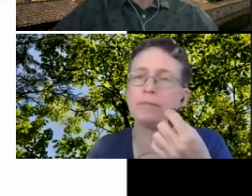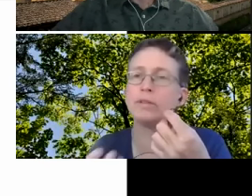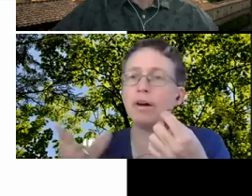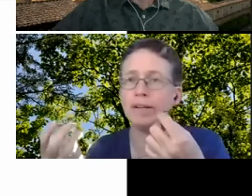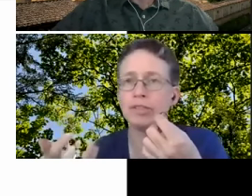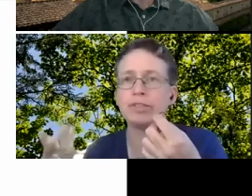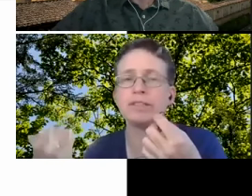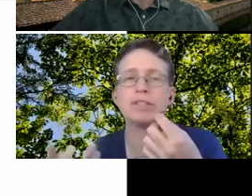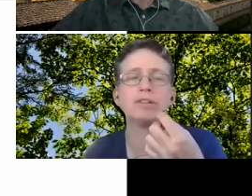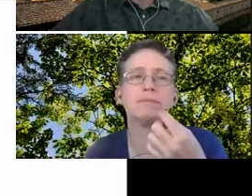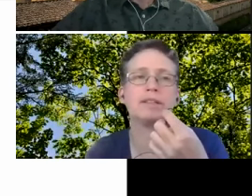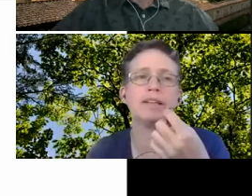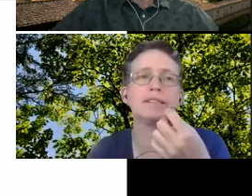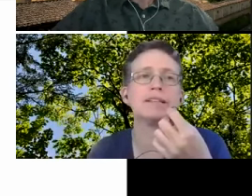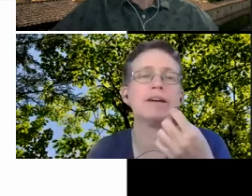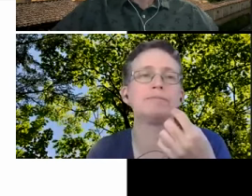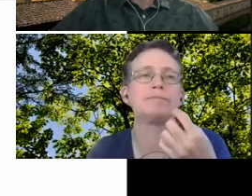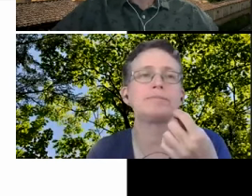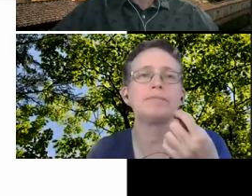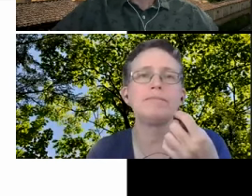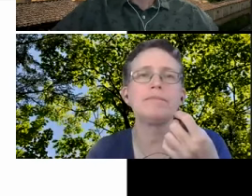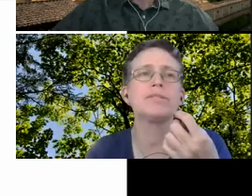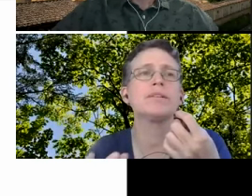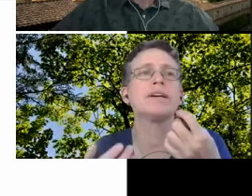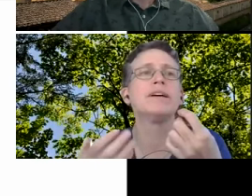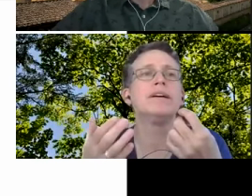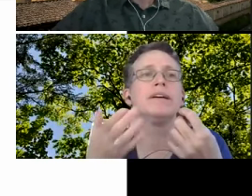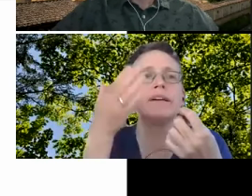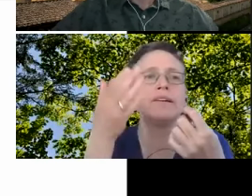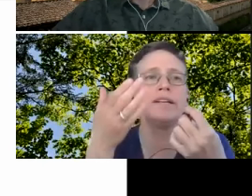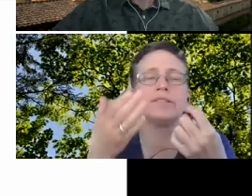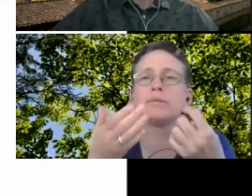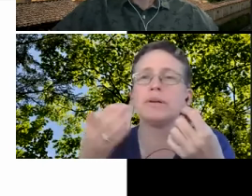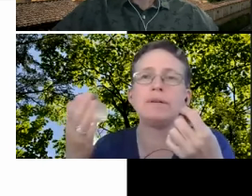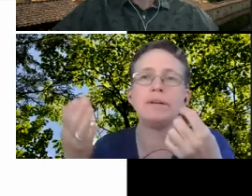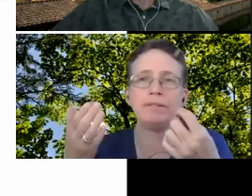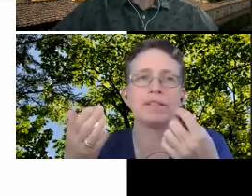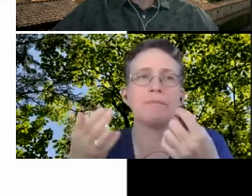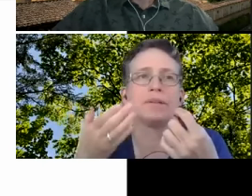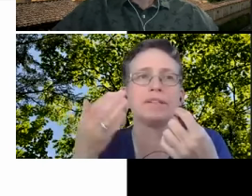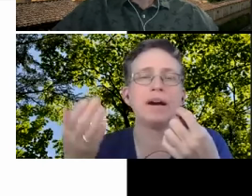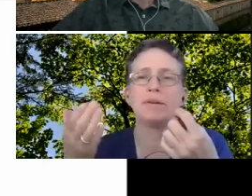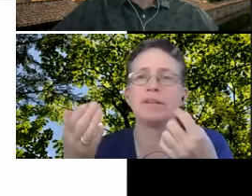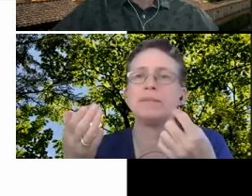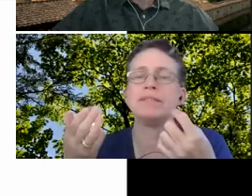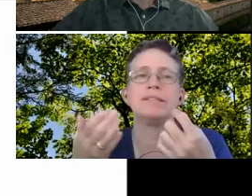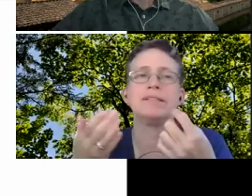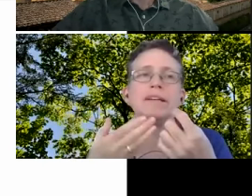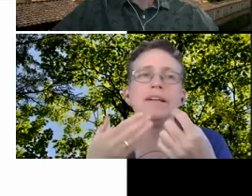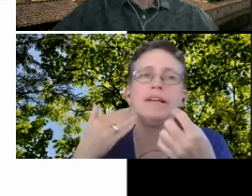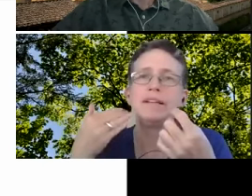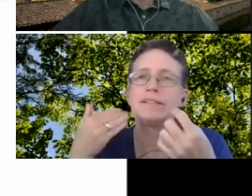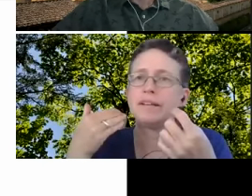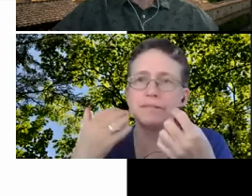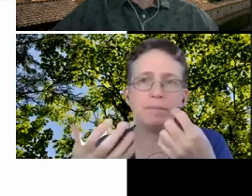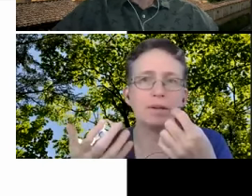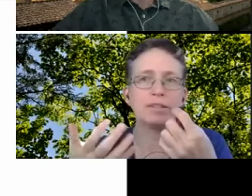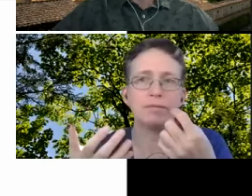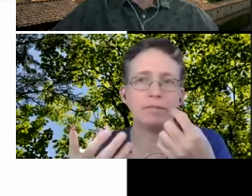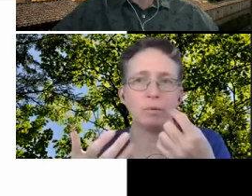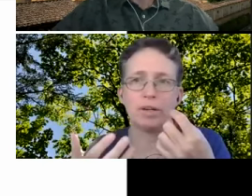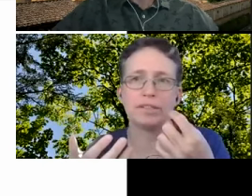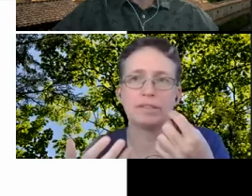some lawn and trees and shrubs and things like that. So the eastern wood pewee, for example, the top bird species, is very